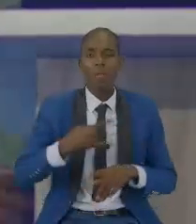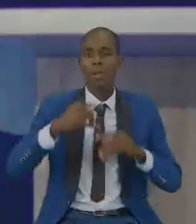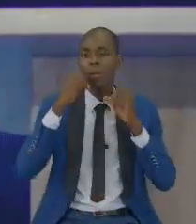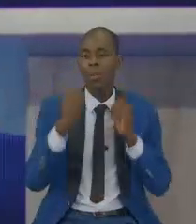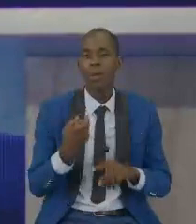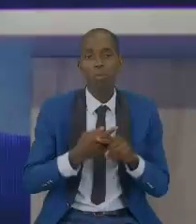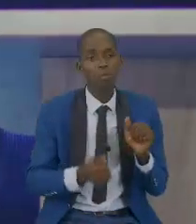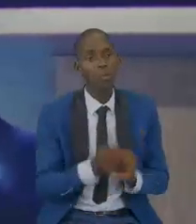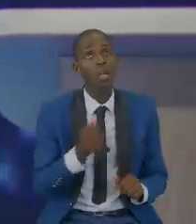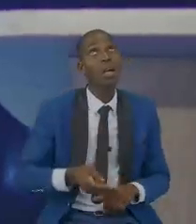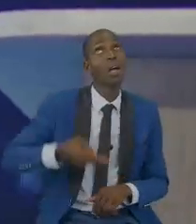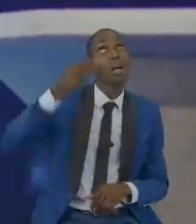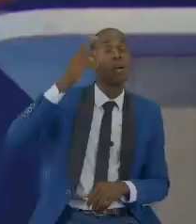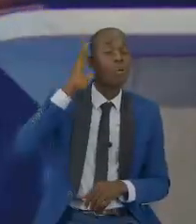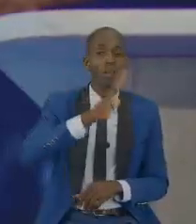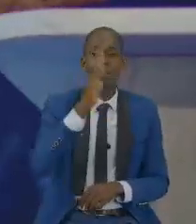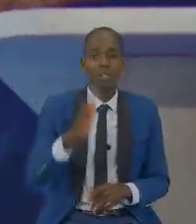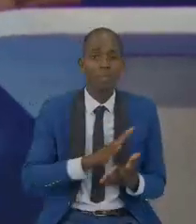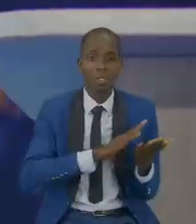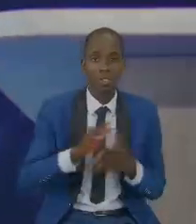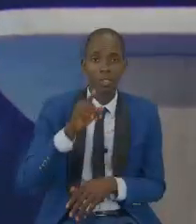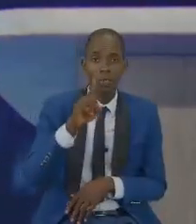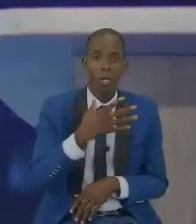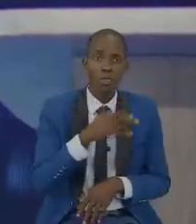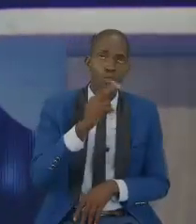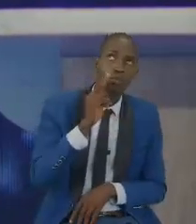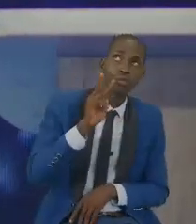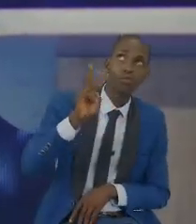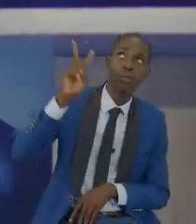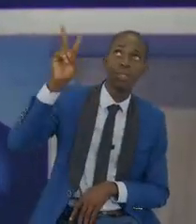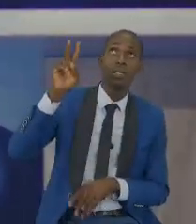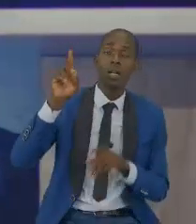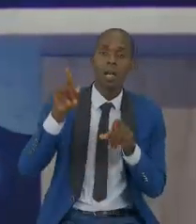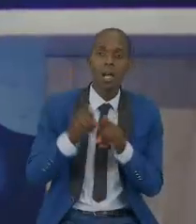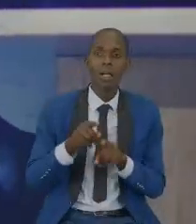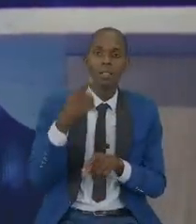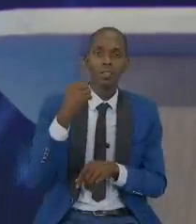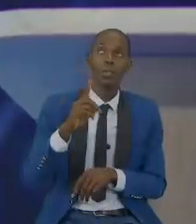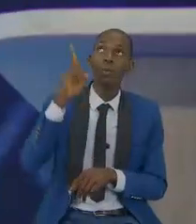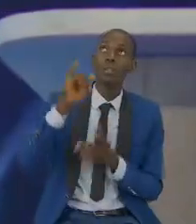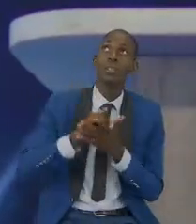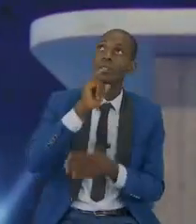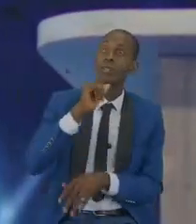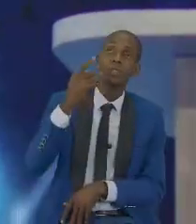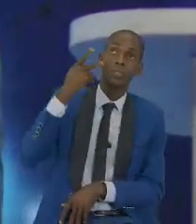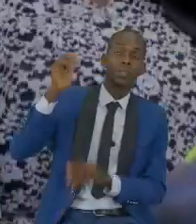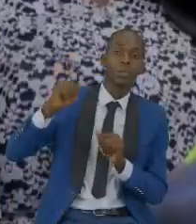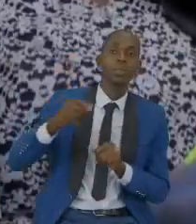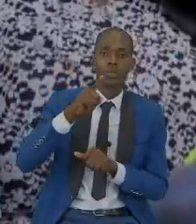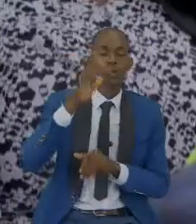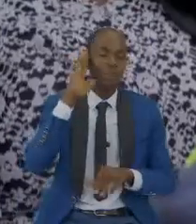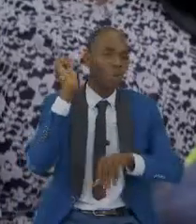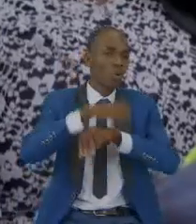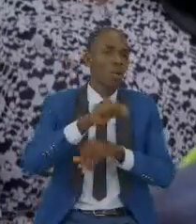highest will never leave you, and you see him as seeing the invisible, you will conquer every